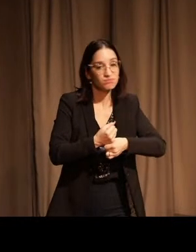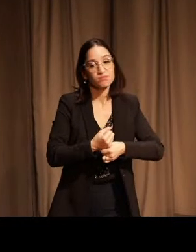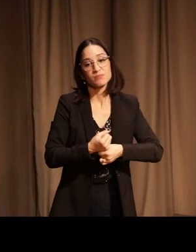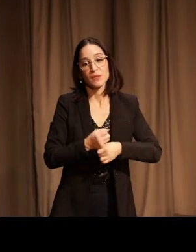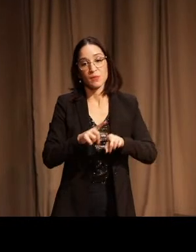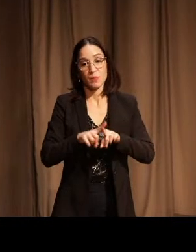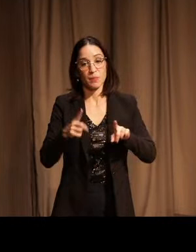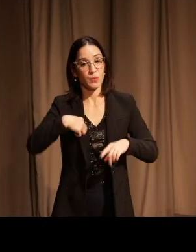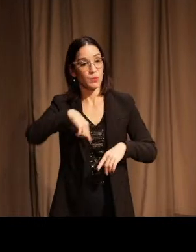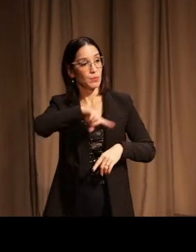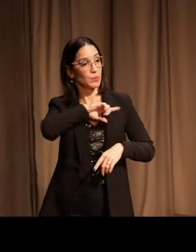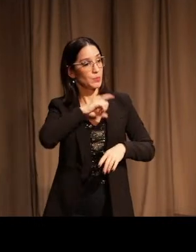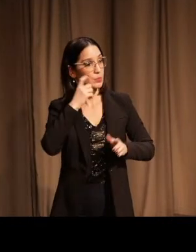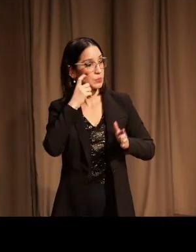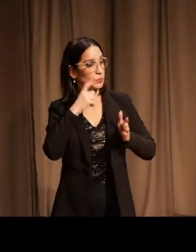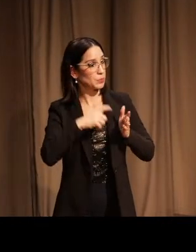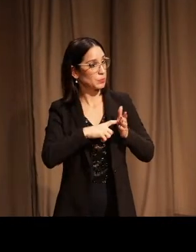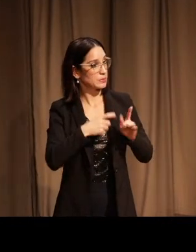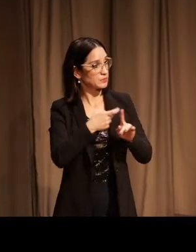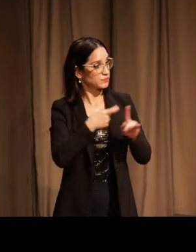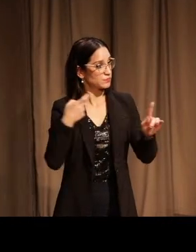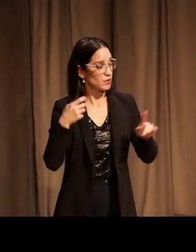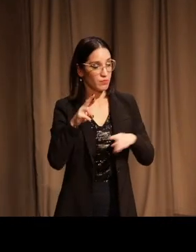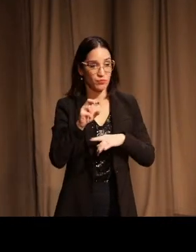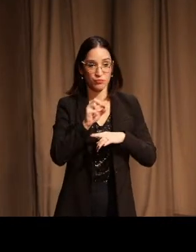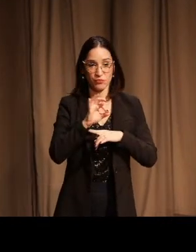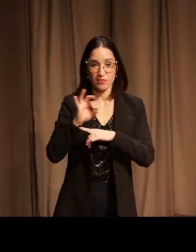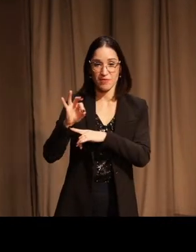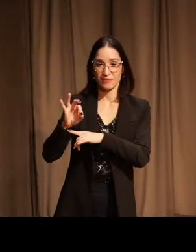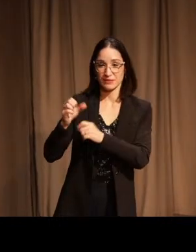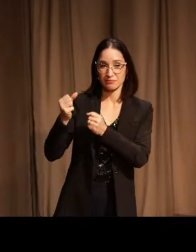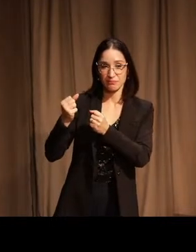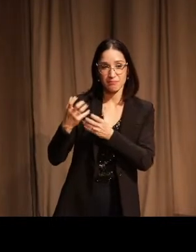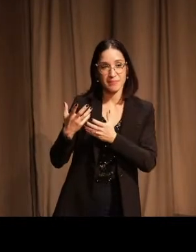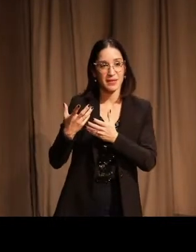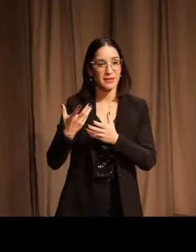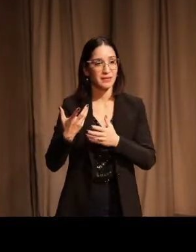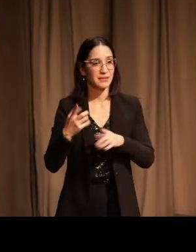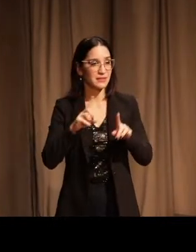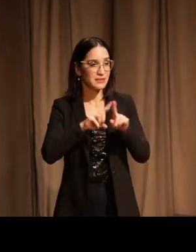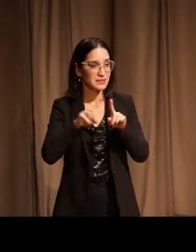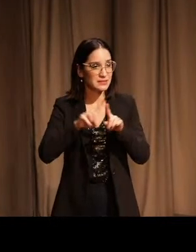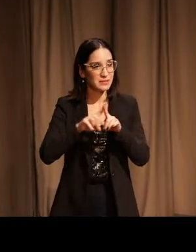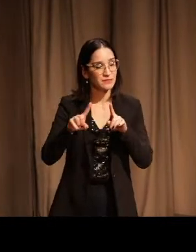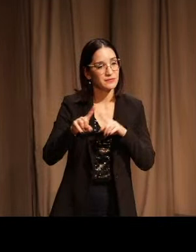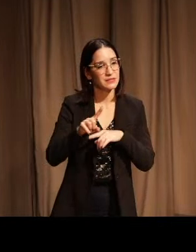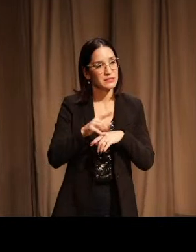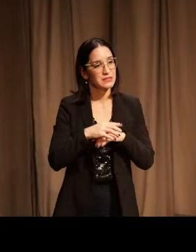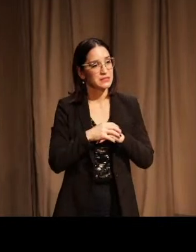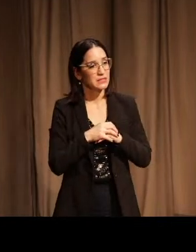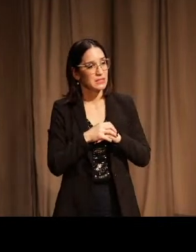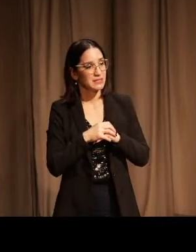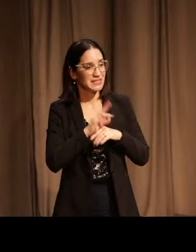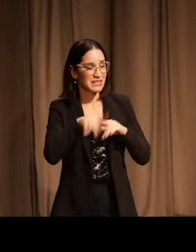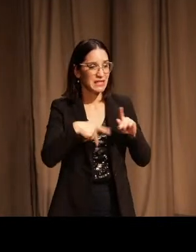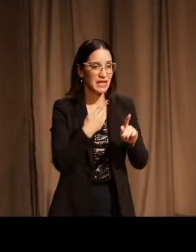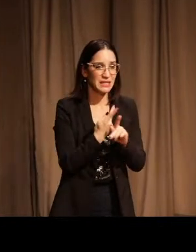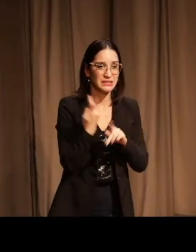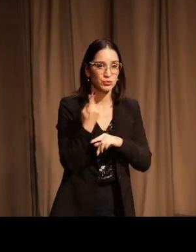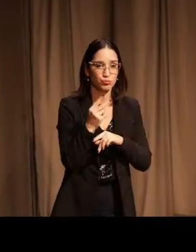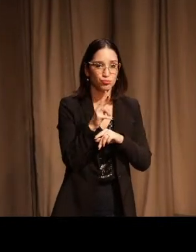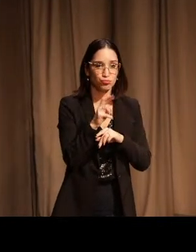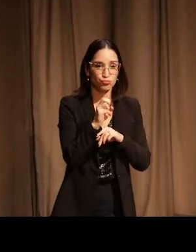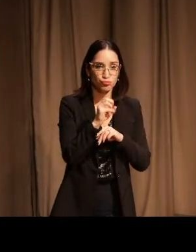as we all saw in these references, there are a lot of tarot references, such as